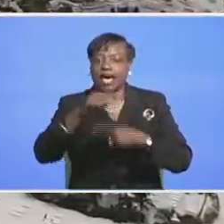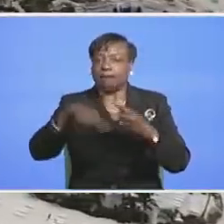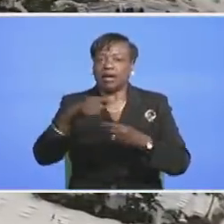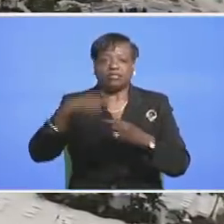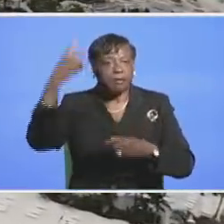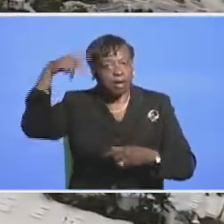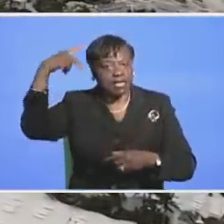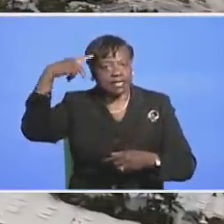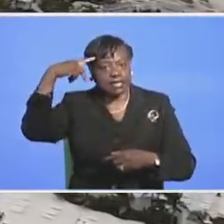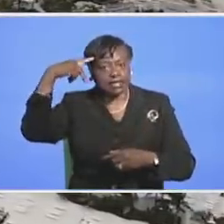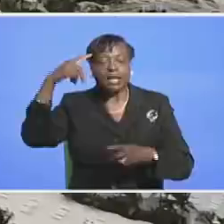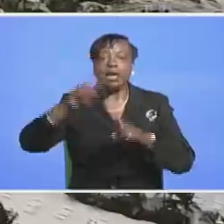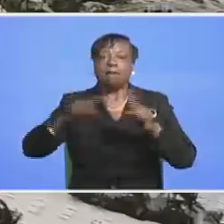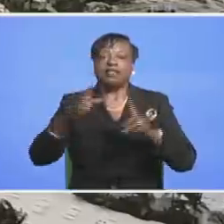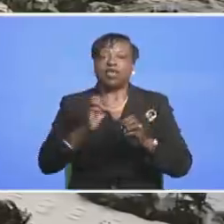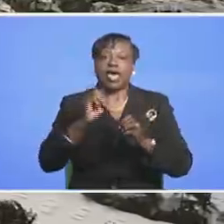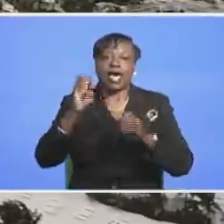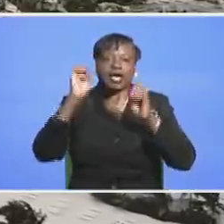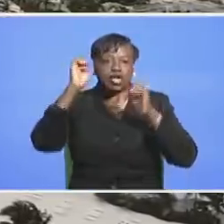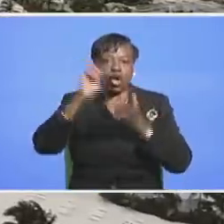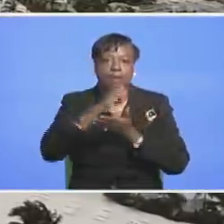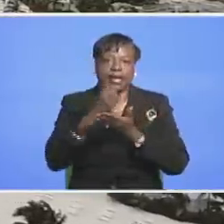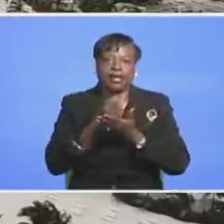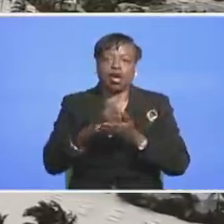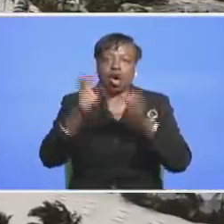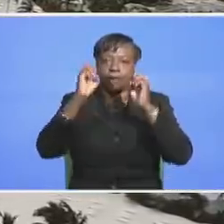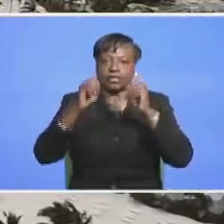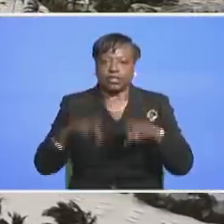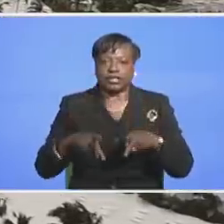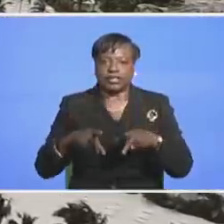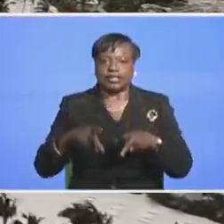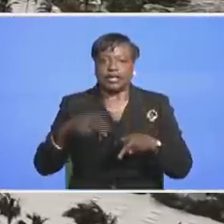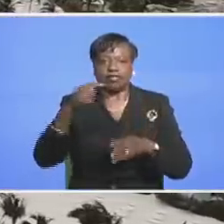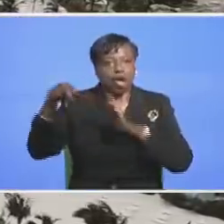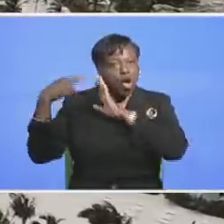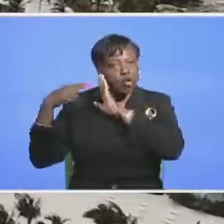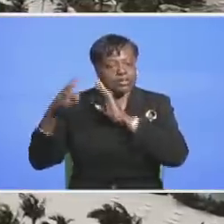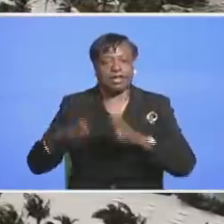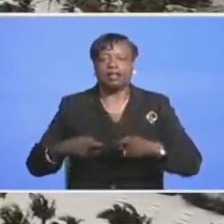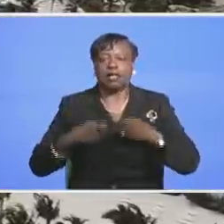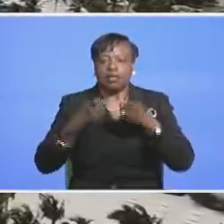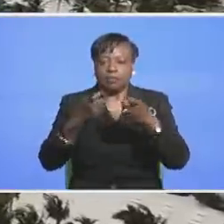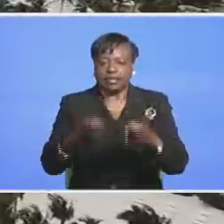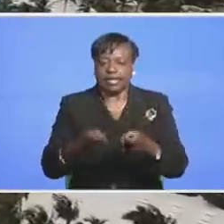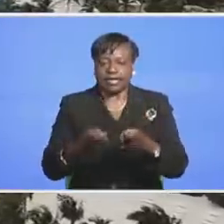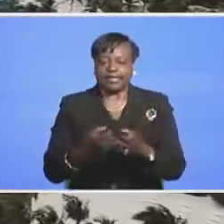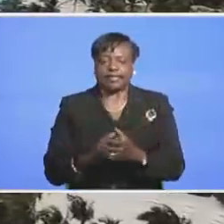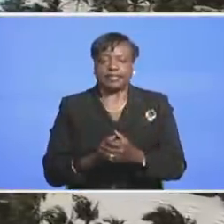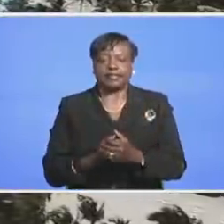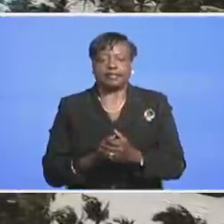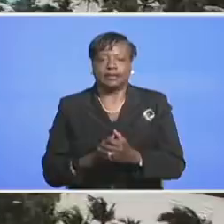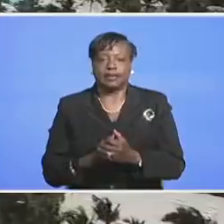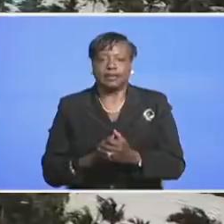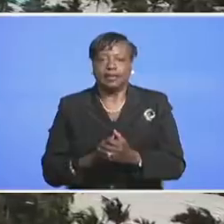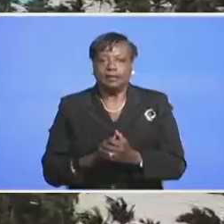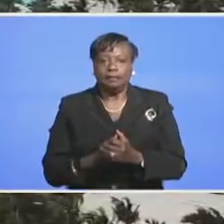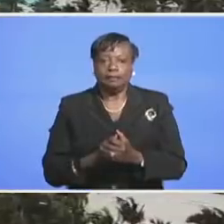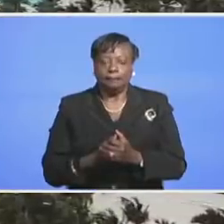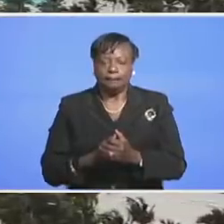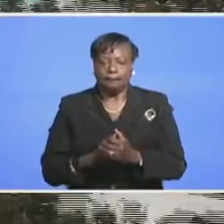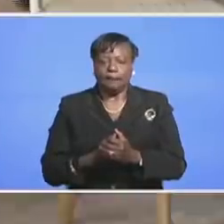happy with the economic opportunity the 5-hotel property presents. Cleopatra Murphy, ZNS Network